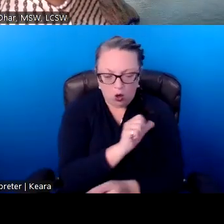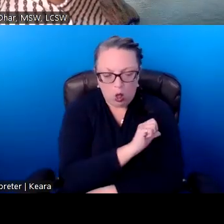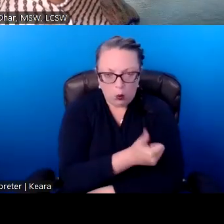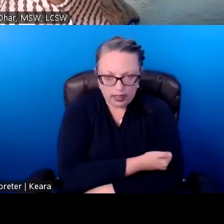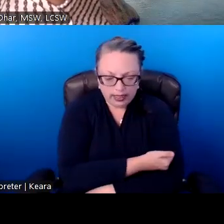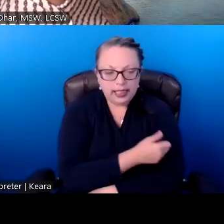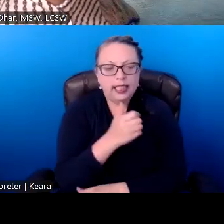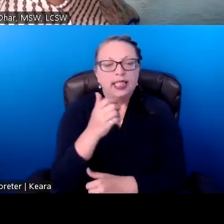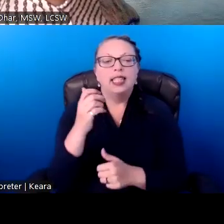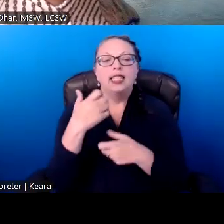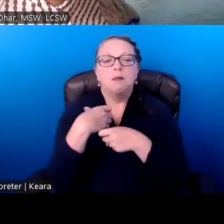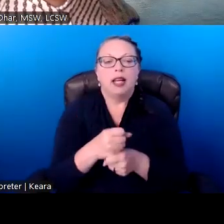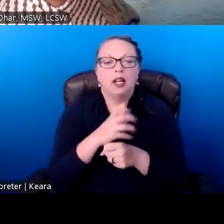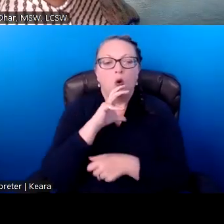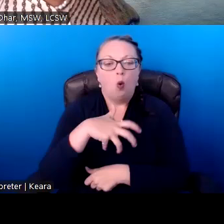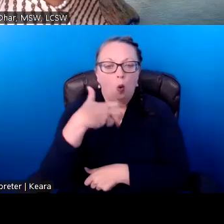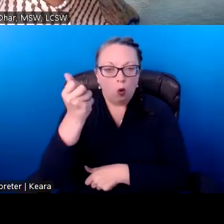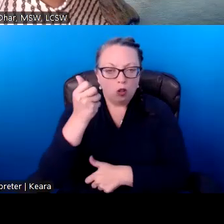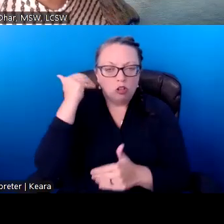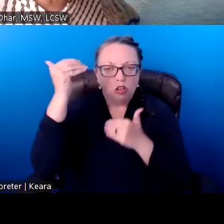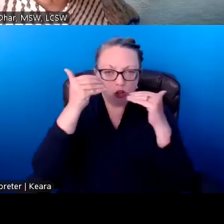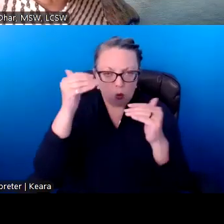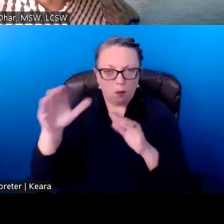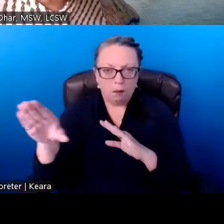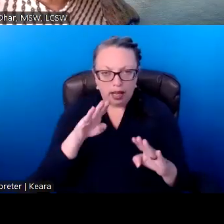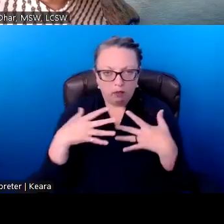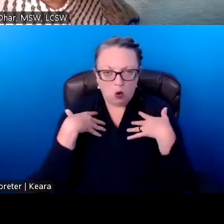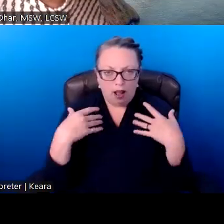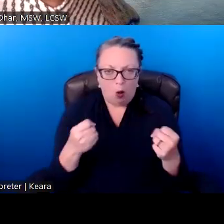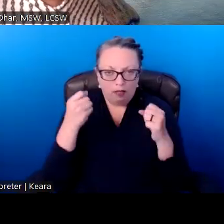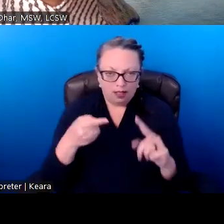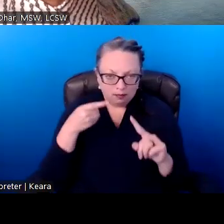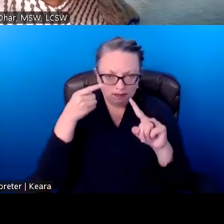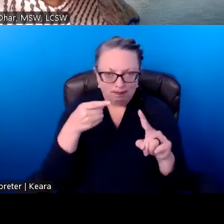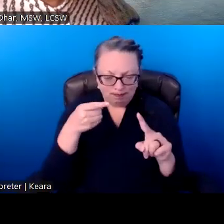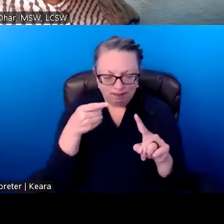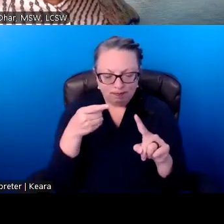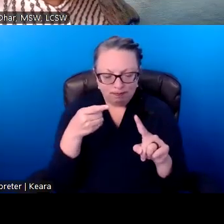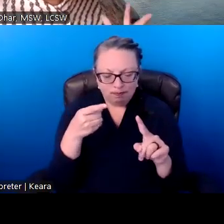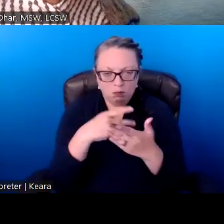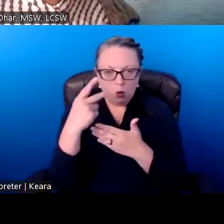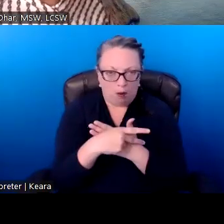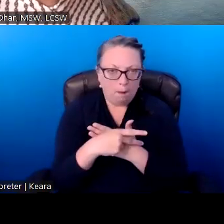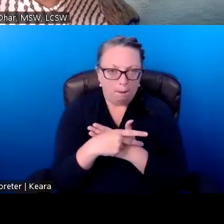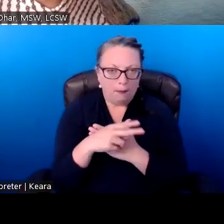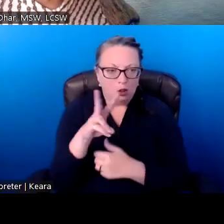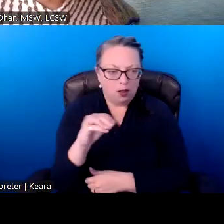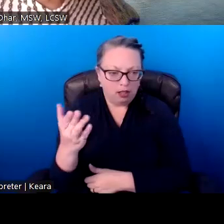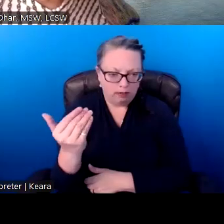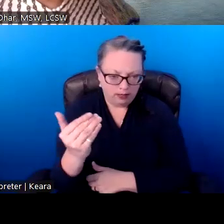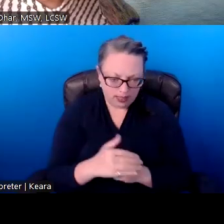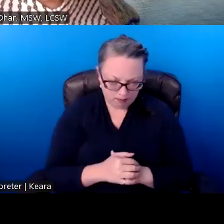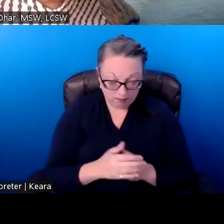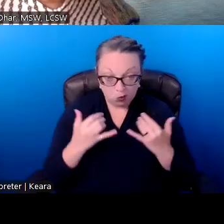Adult Behavioral Health Initiative in 2015. So we are now entering our